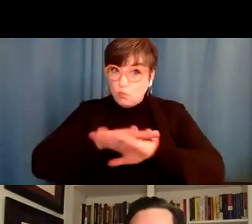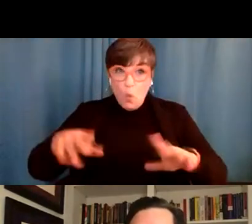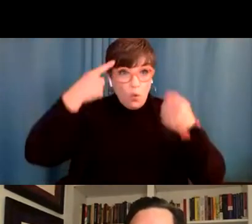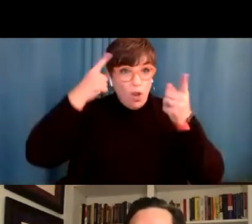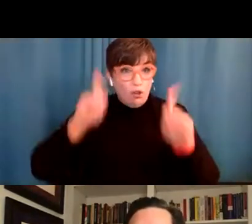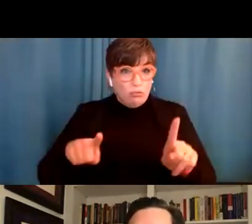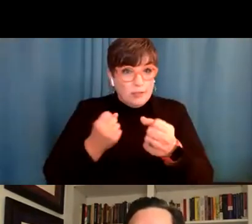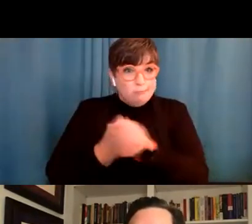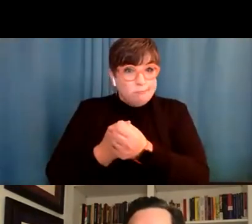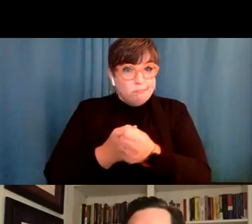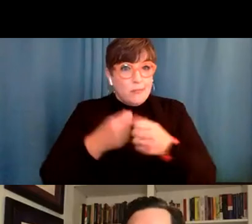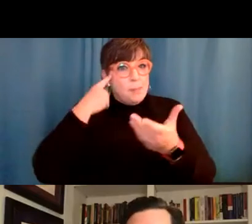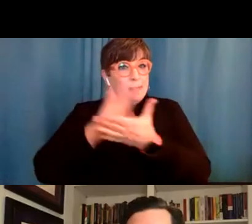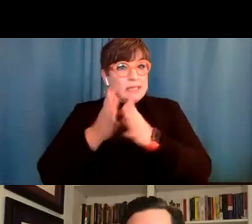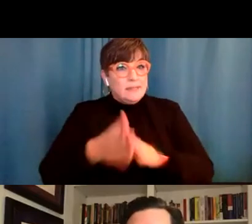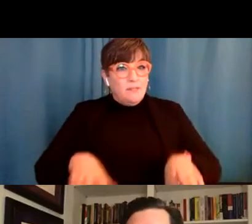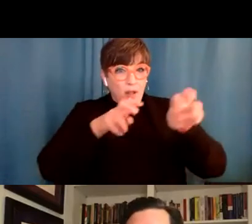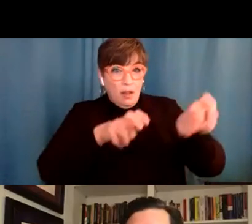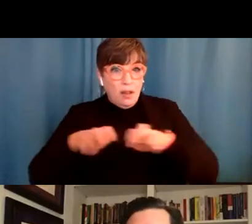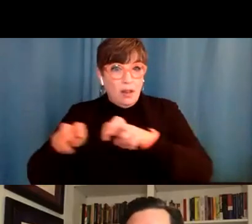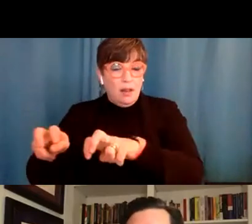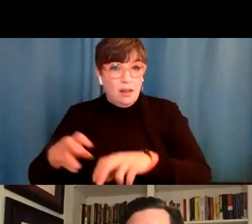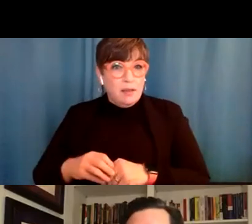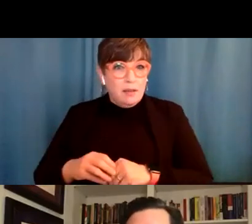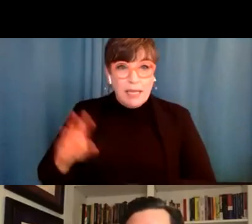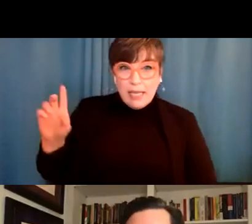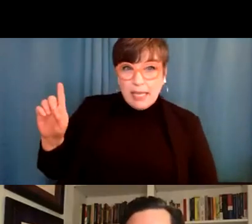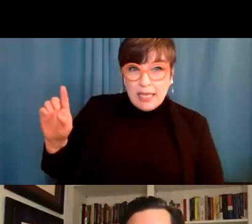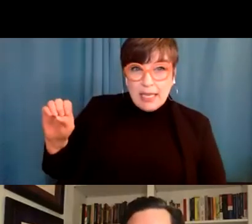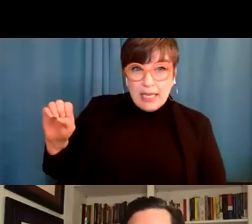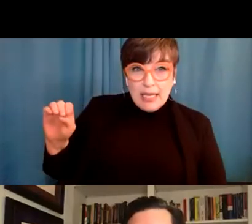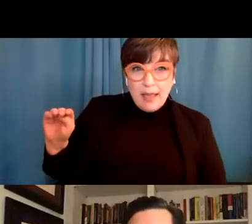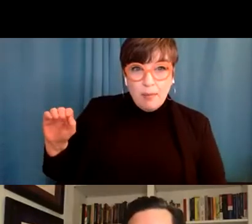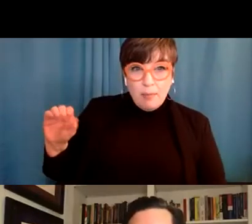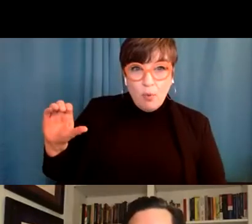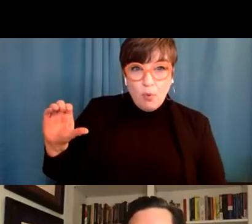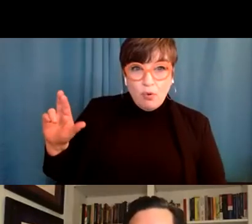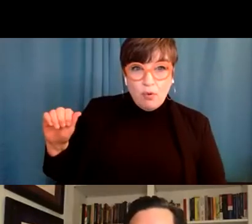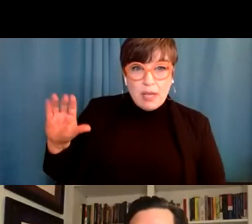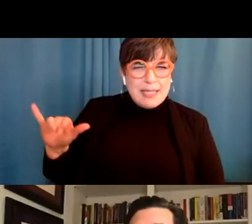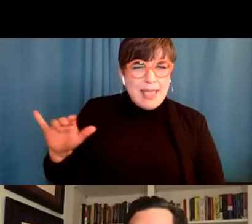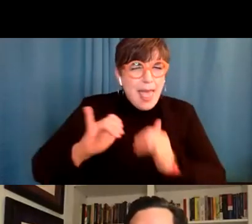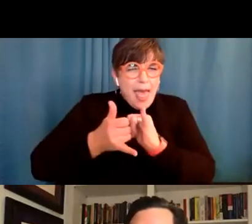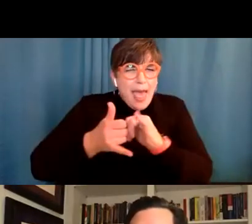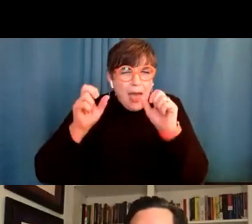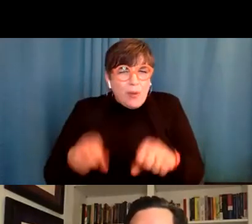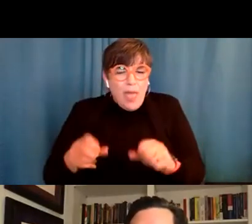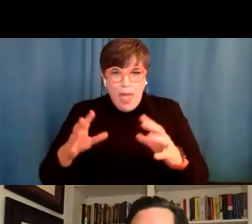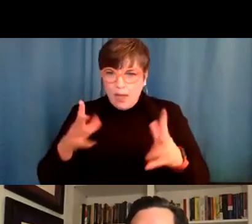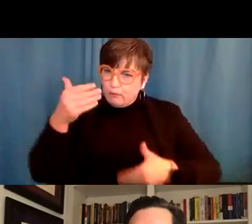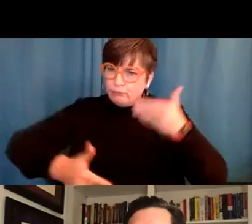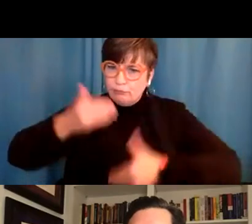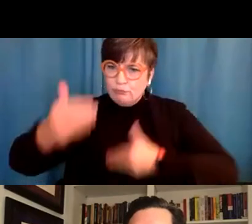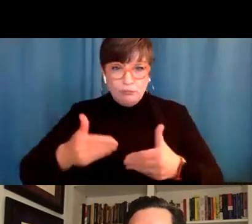of power. It is very, very difficult for democracy to be sustained long-term in this country against that kind of a backdrop. And that's